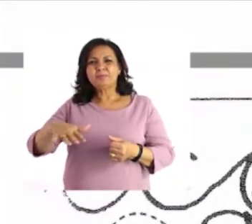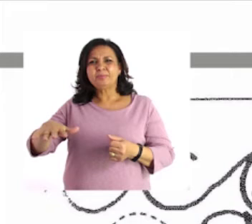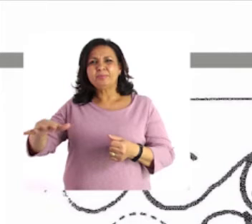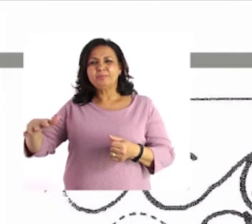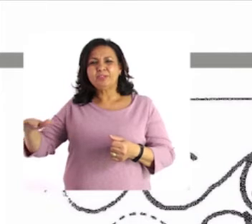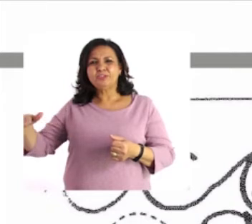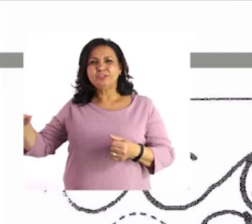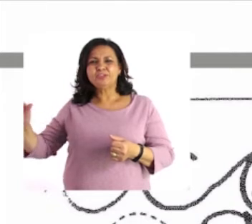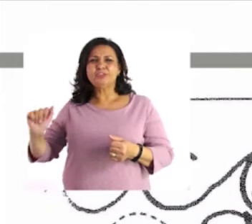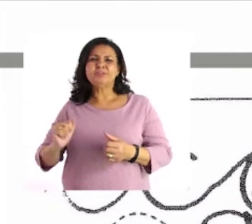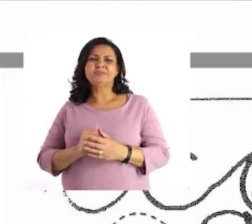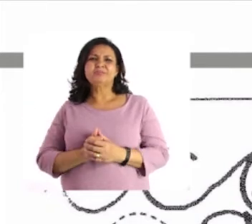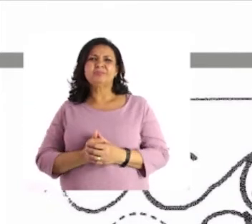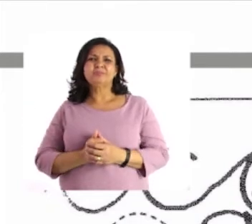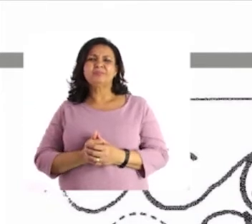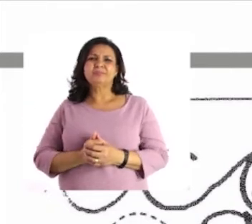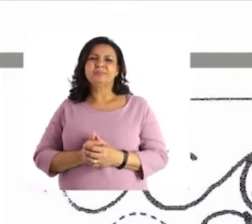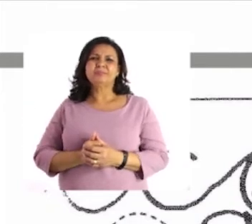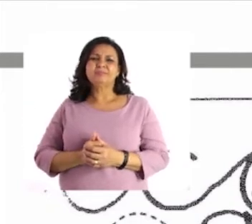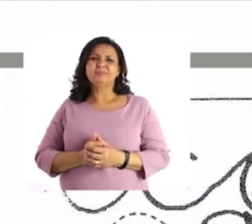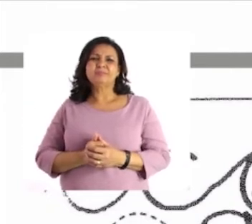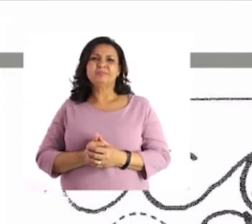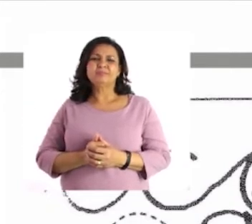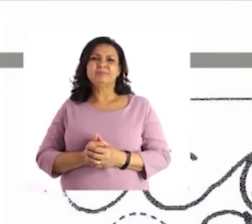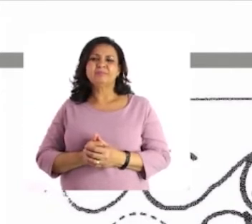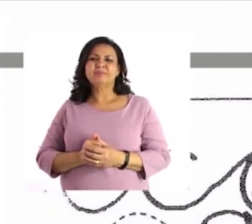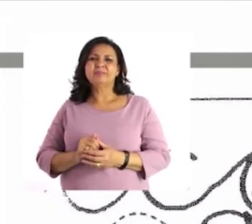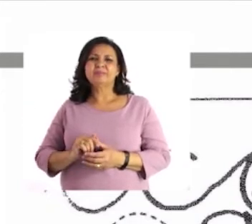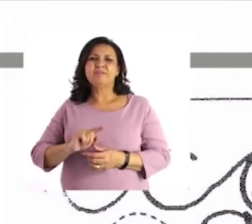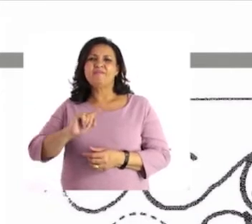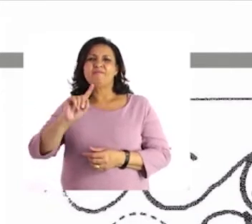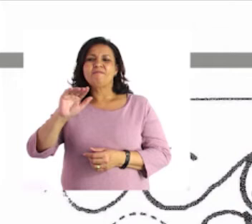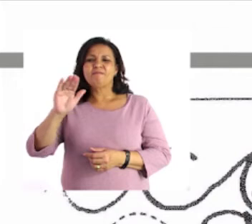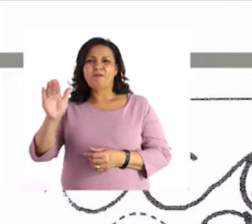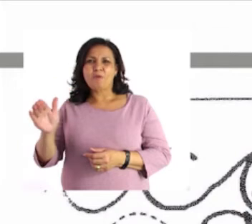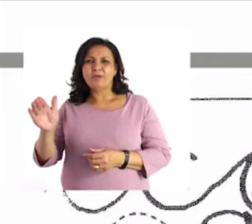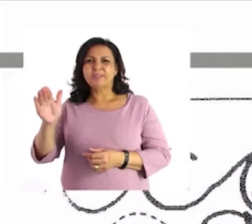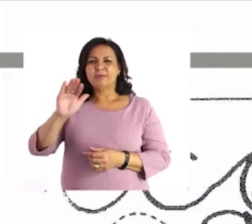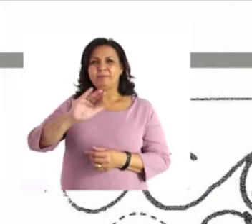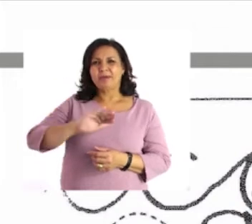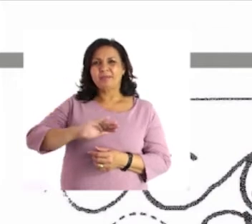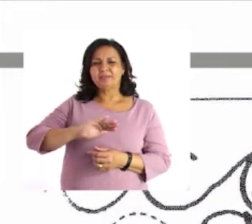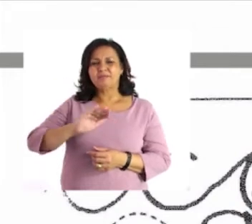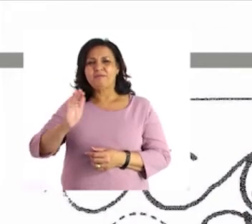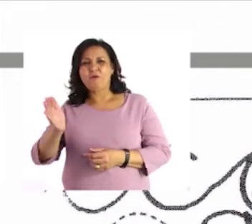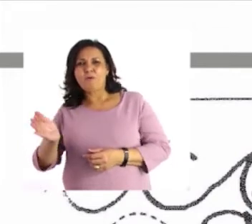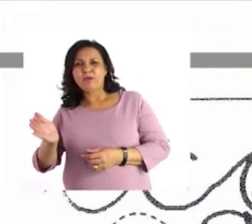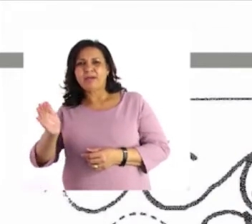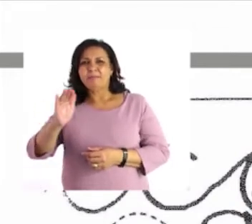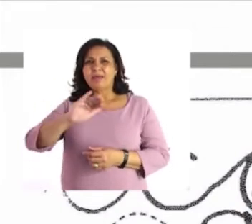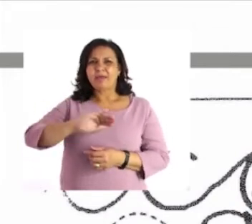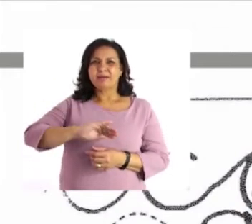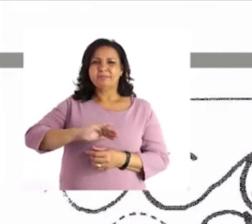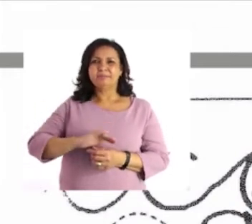the waves go? The waves go forward and backwards. They go forward and backwards. Have